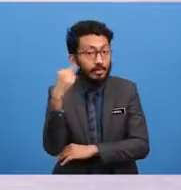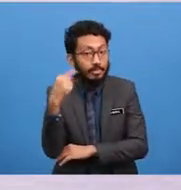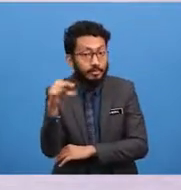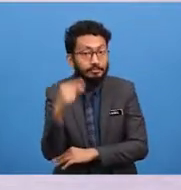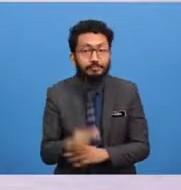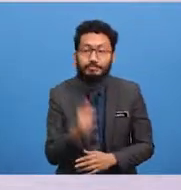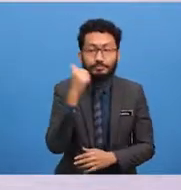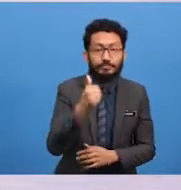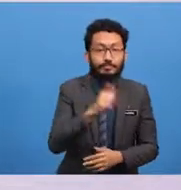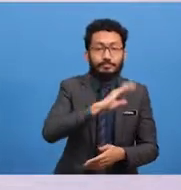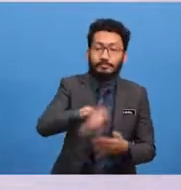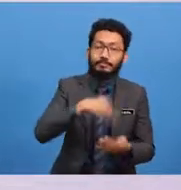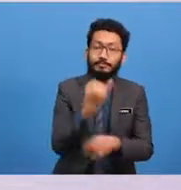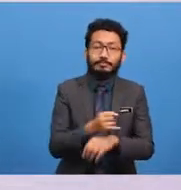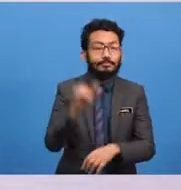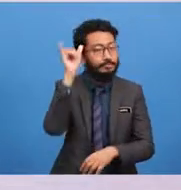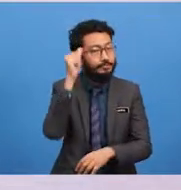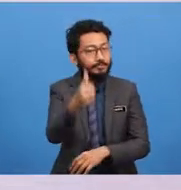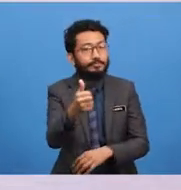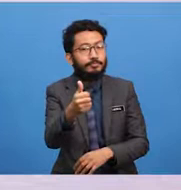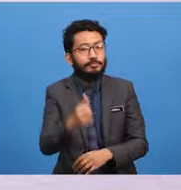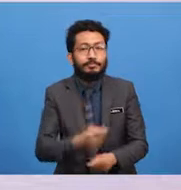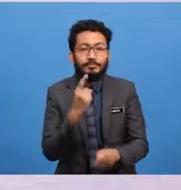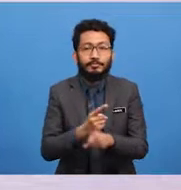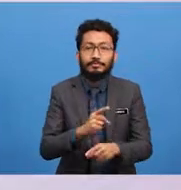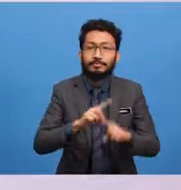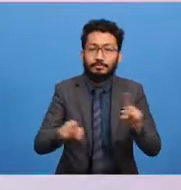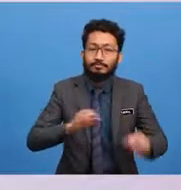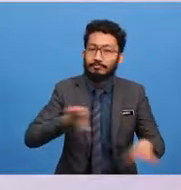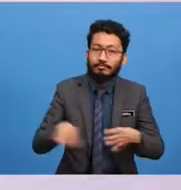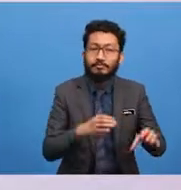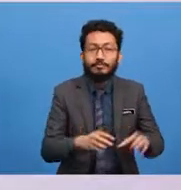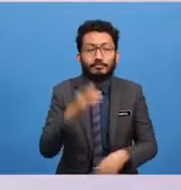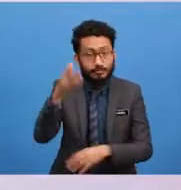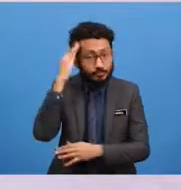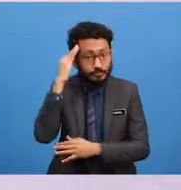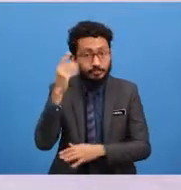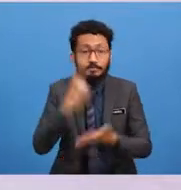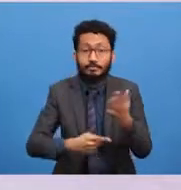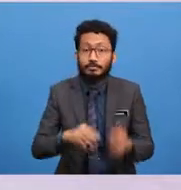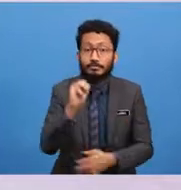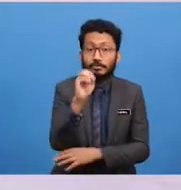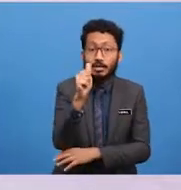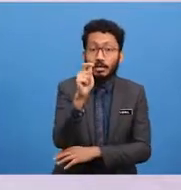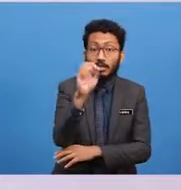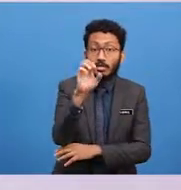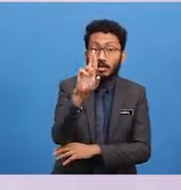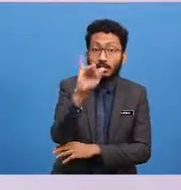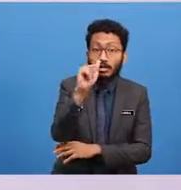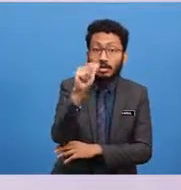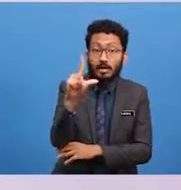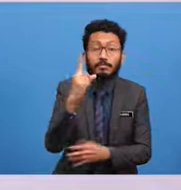Yolo. You are right. But do you know what's the material of this